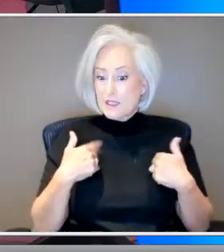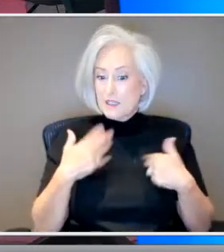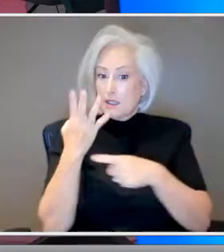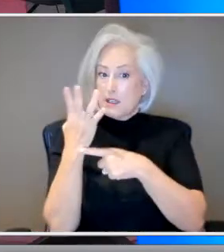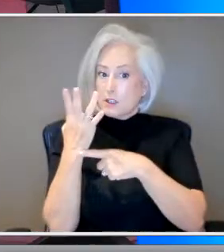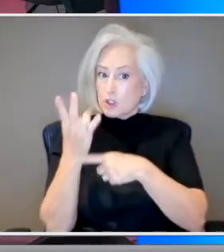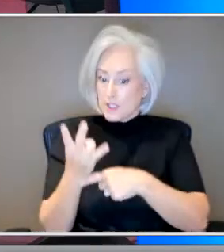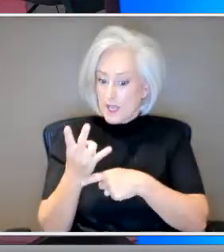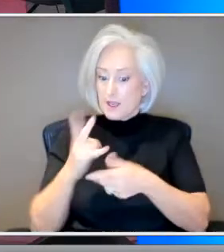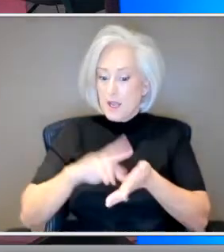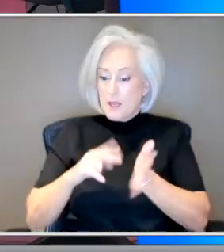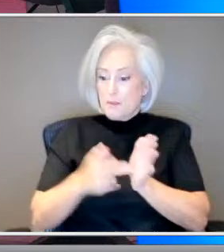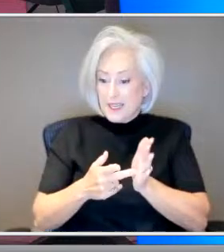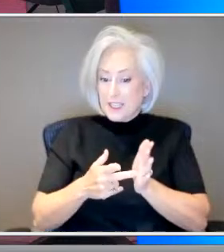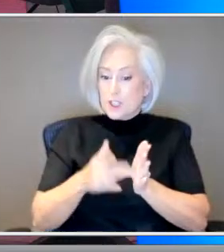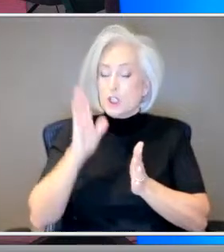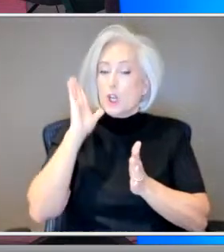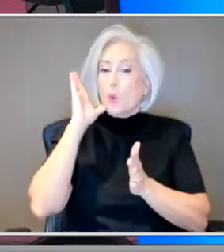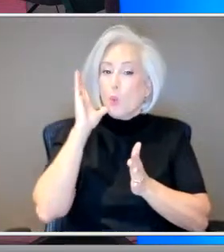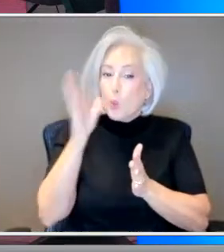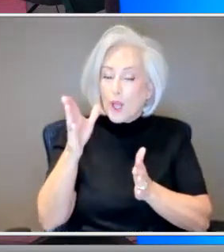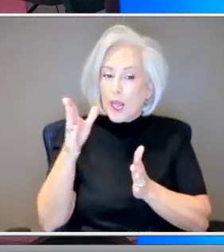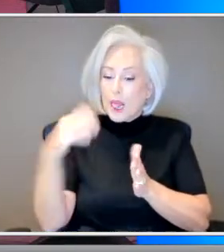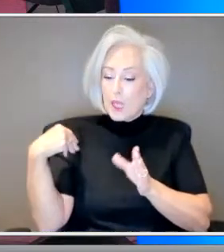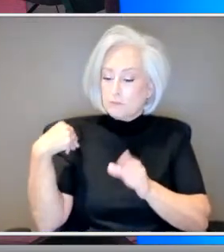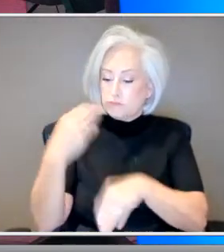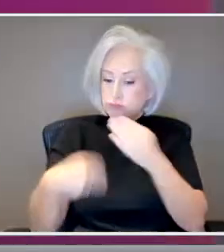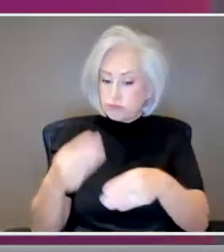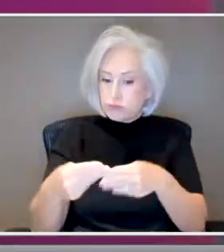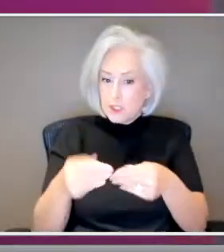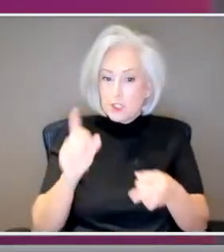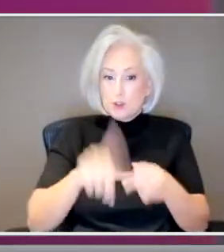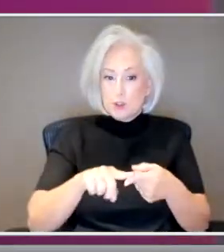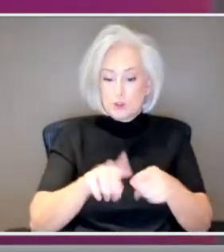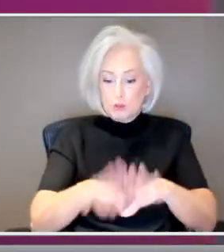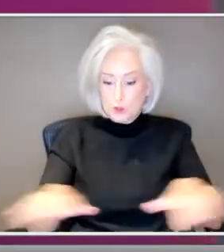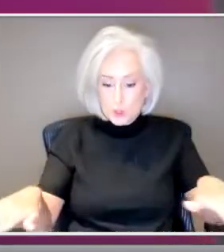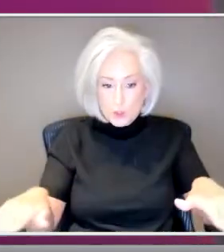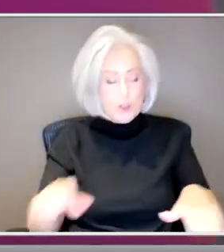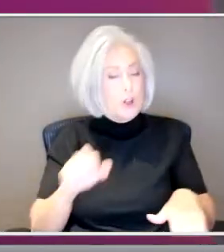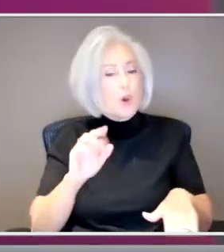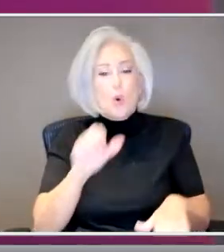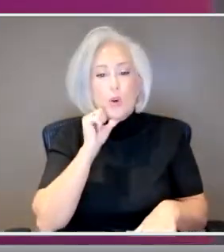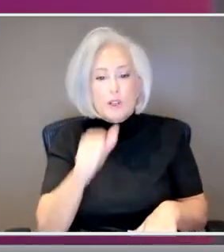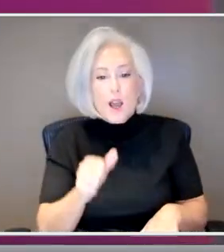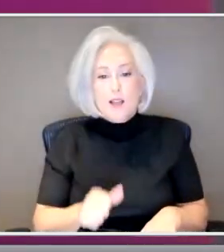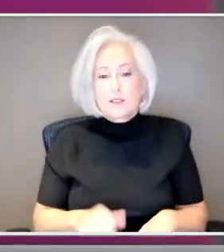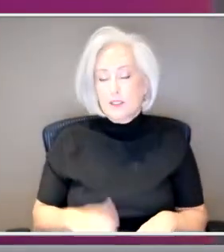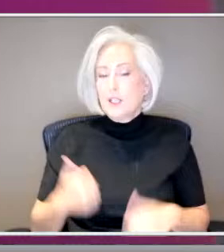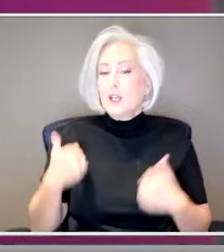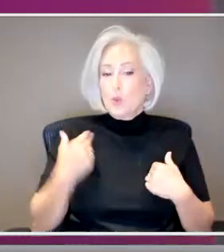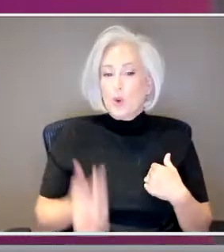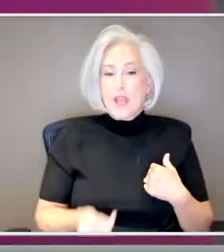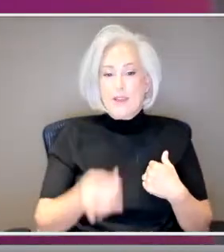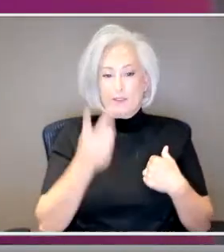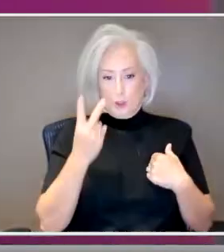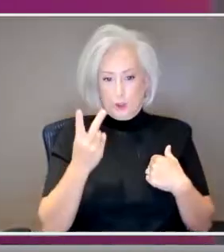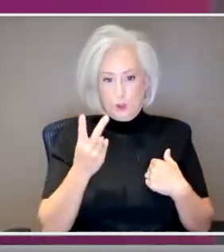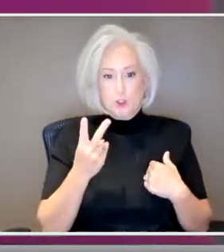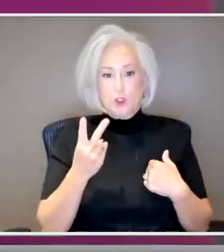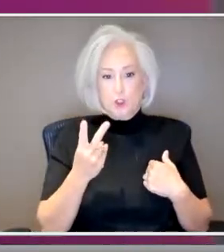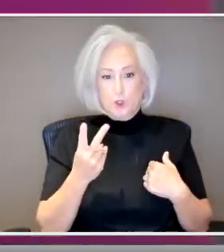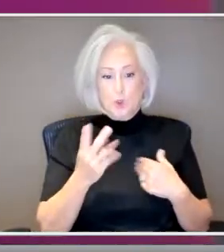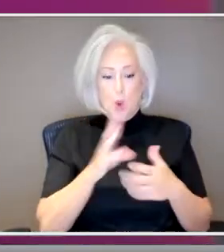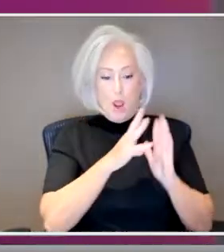it's likely she will? Yeah, so we have two copies of the gene, and this gene is expressed in what we call dominant manner, meaning if you have